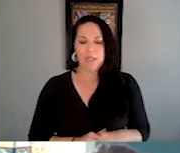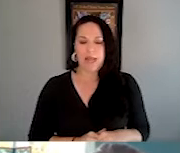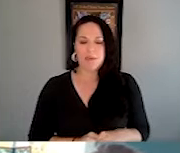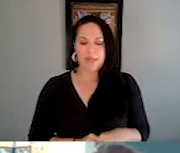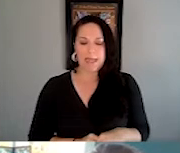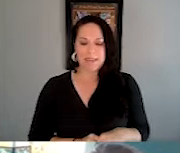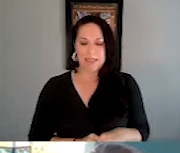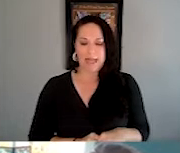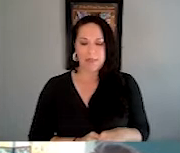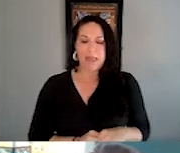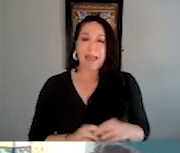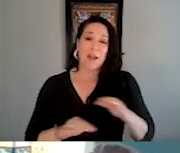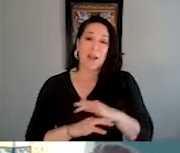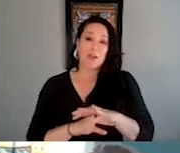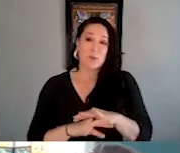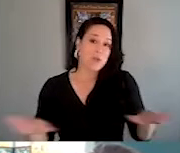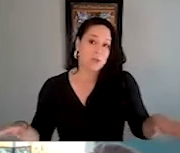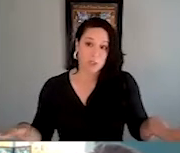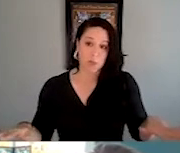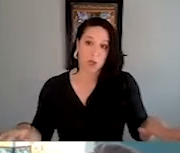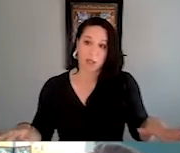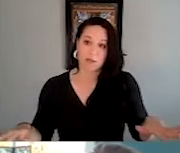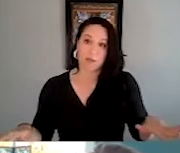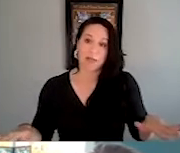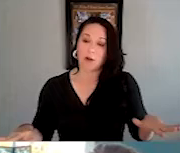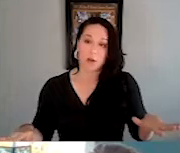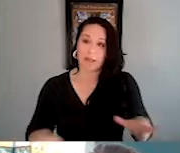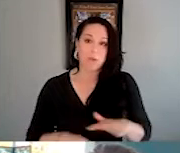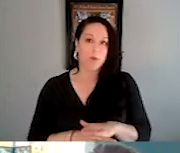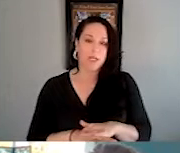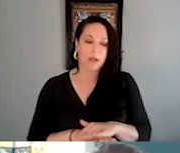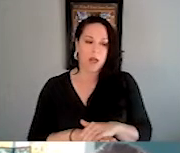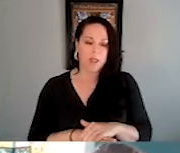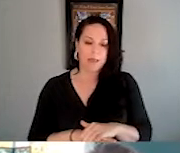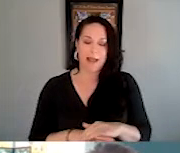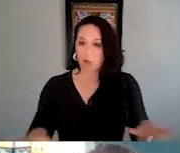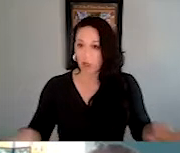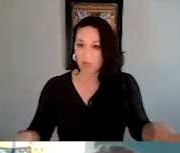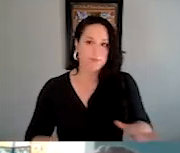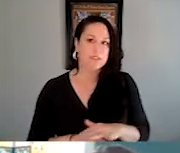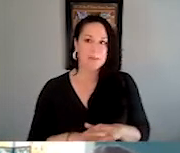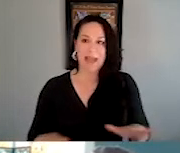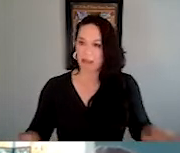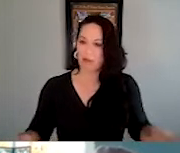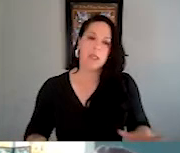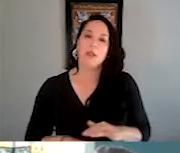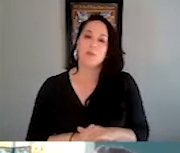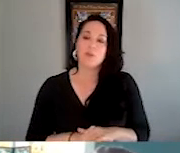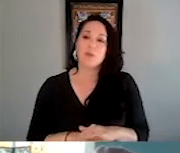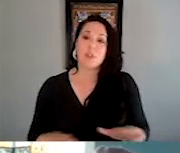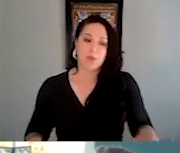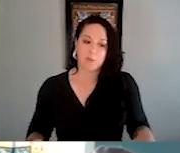the coalition that I was running at the time. And prescription drugs weren't on the radar at all, right? We were working on alcohol,